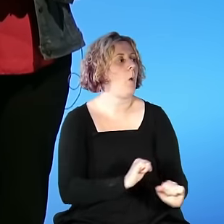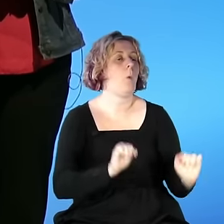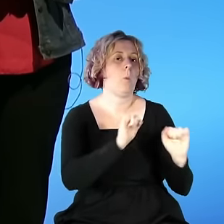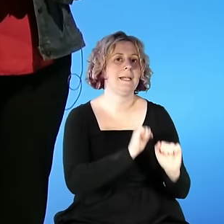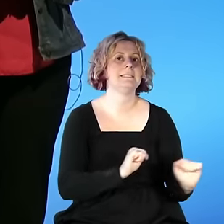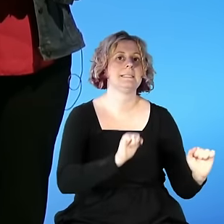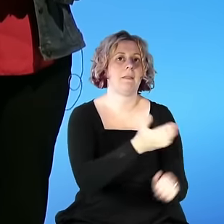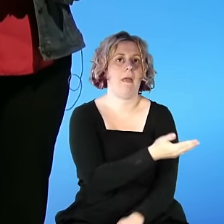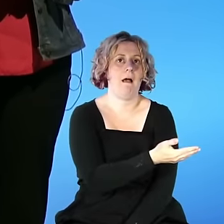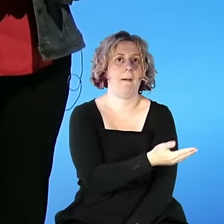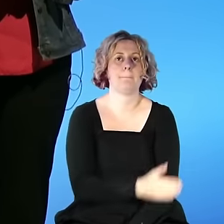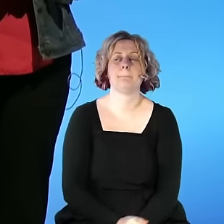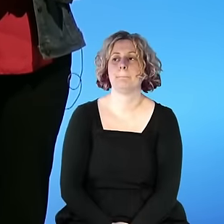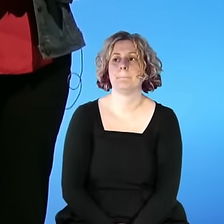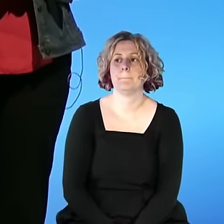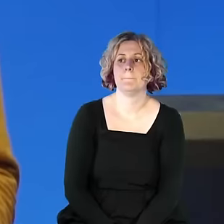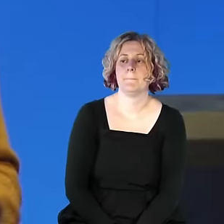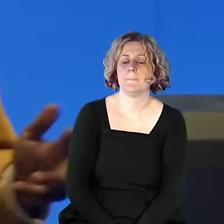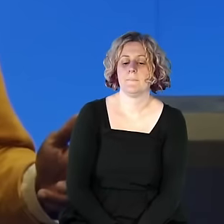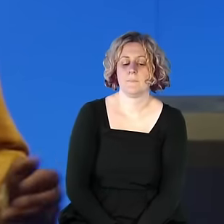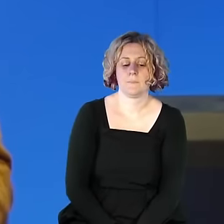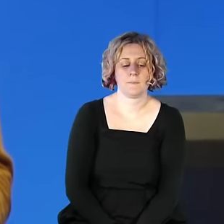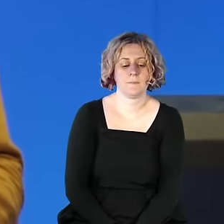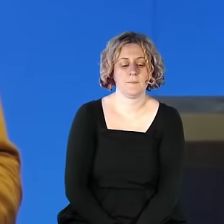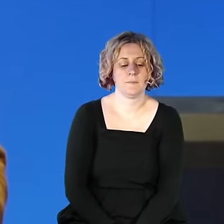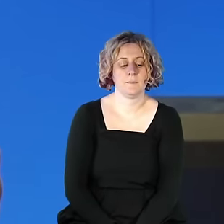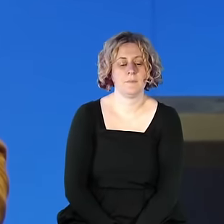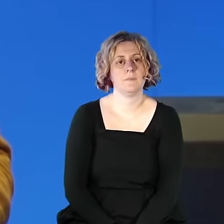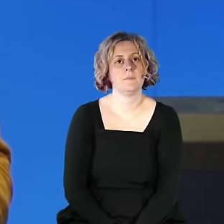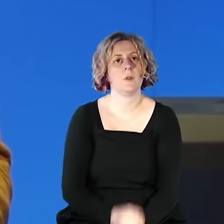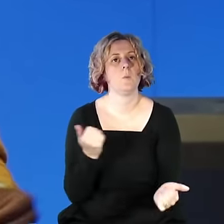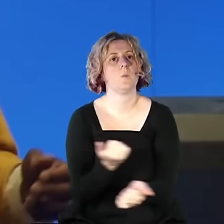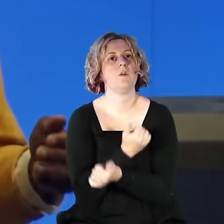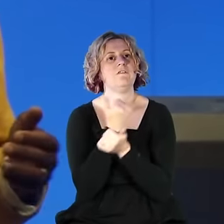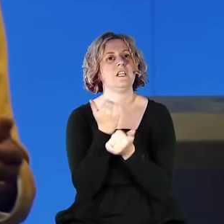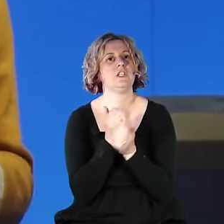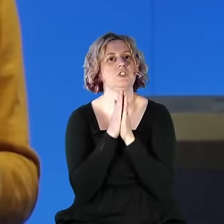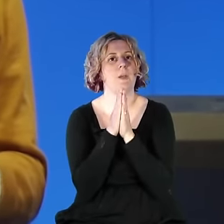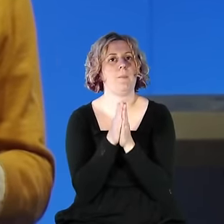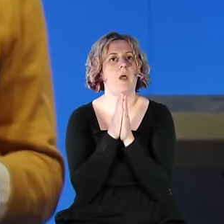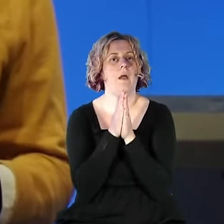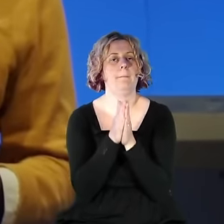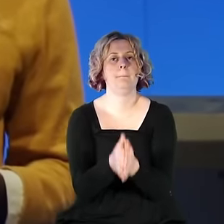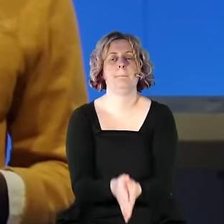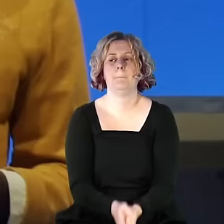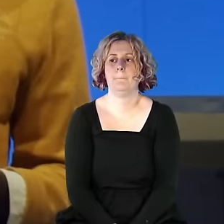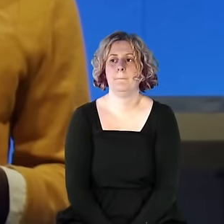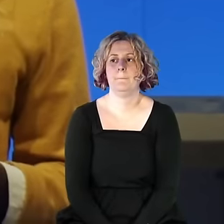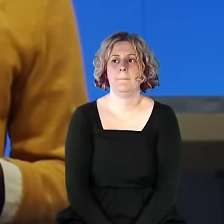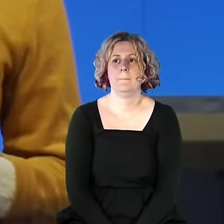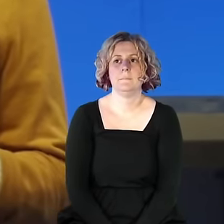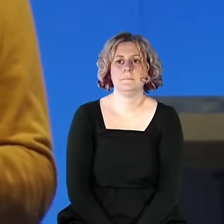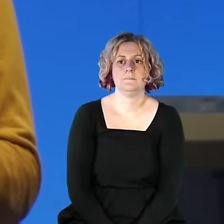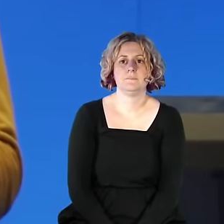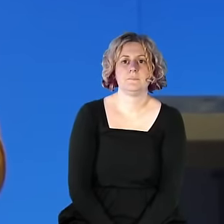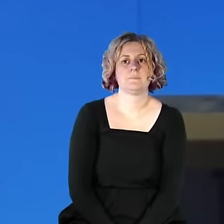pray with you over anything you want to pray about. But let me just end our time together with a prayer now. Let's pray.